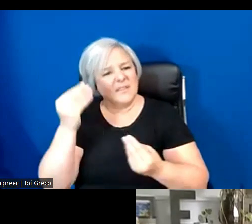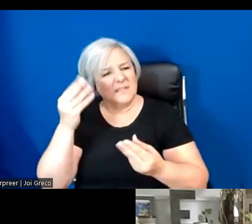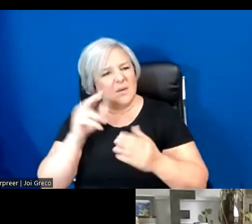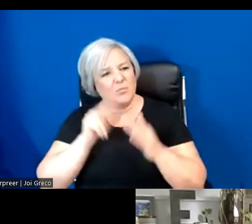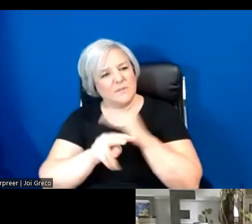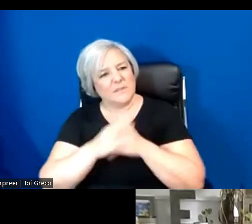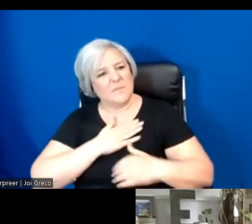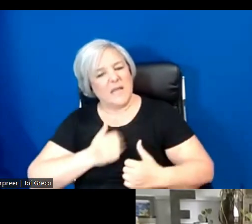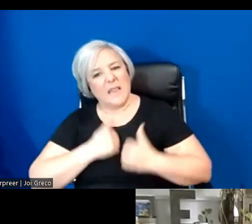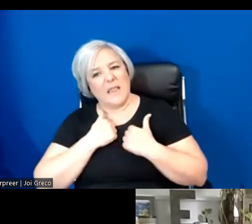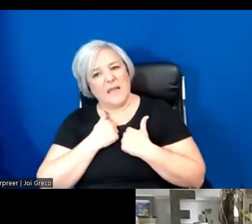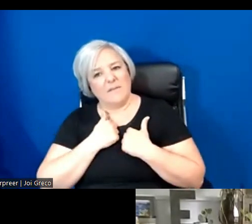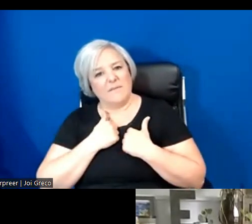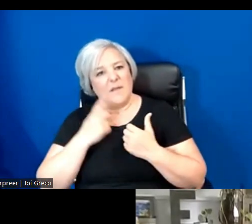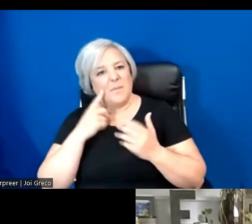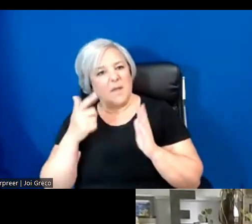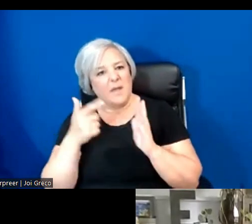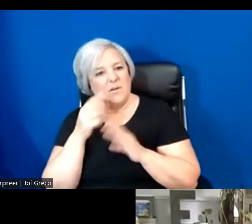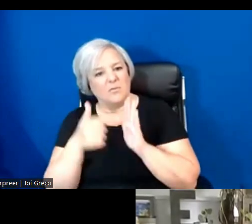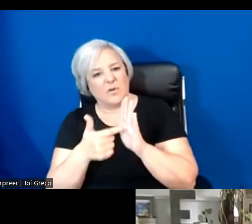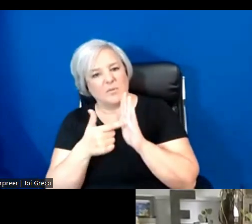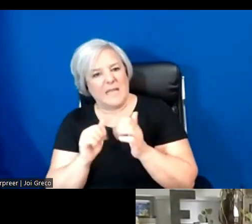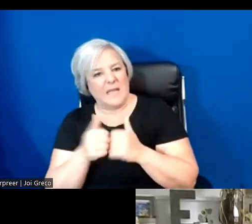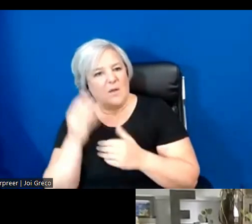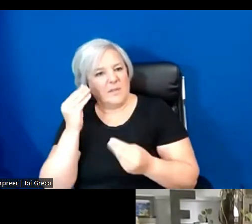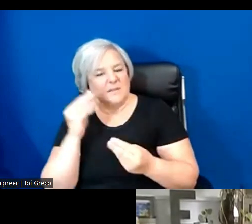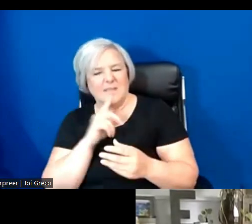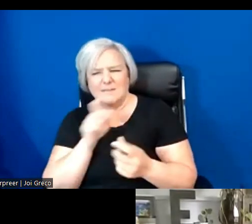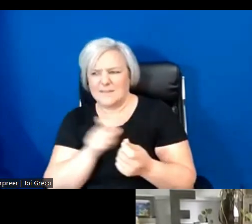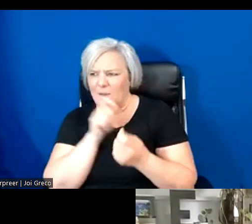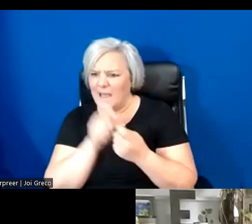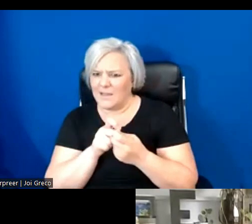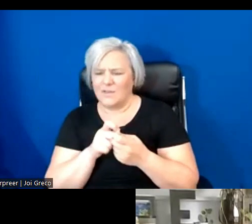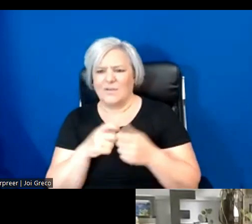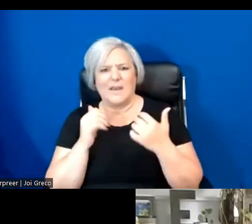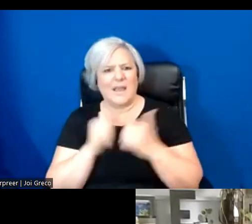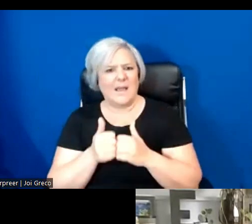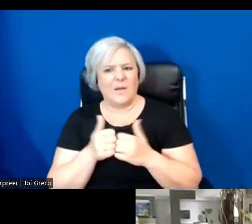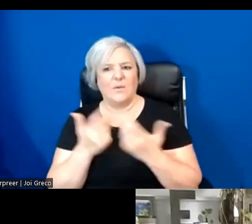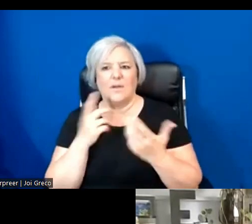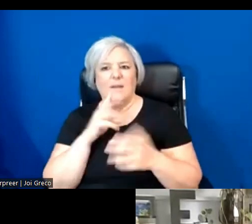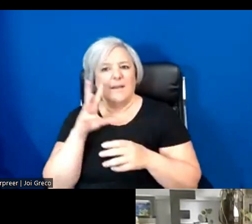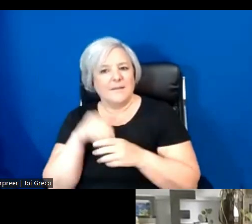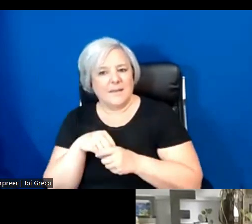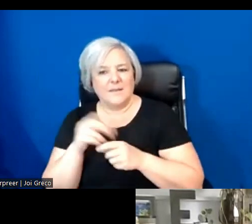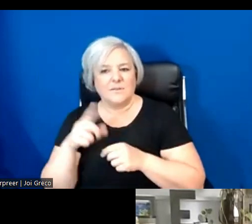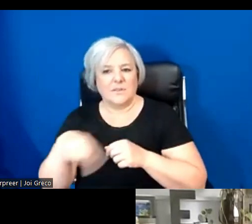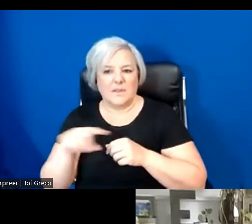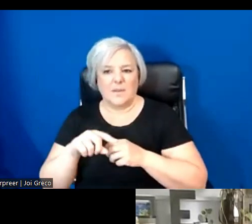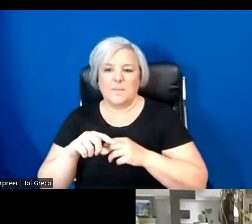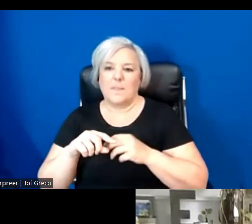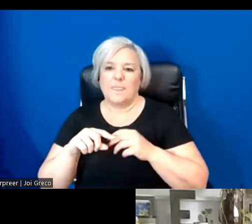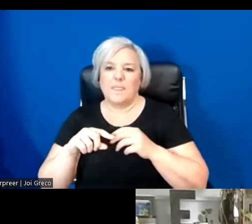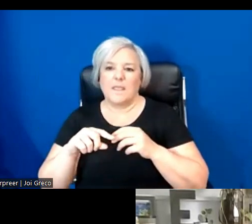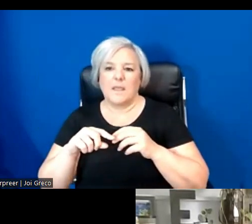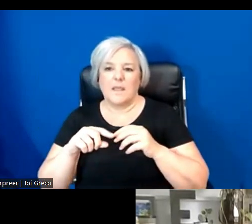life? How am I represented like this? I don't get it, how your data is so accurate. And then to start engaging them in being like, start